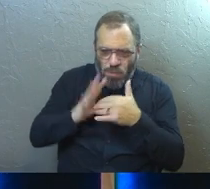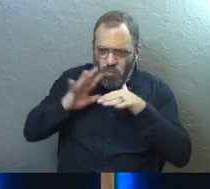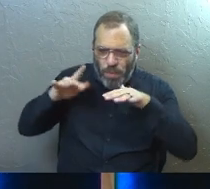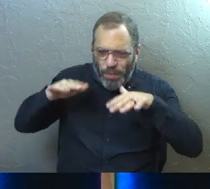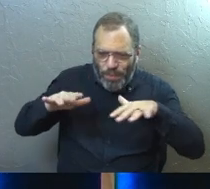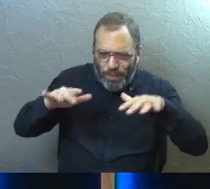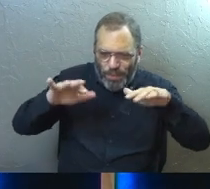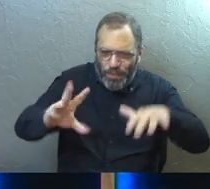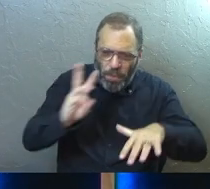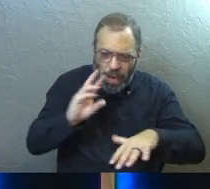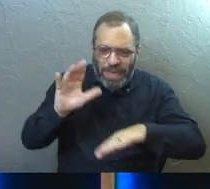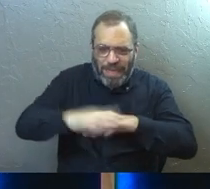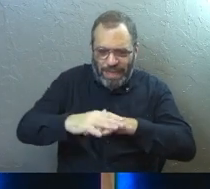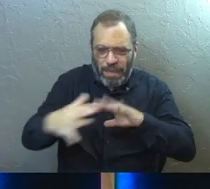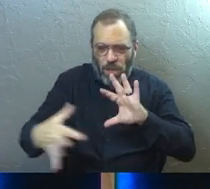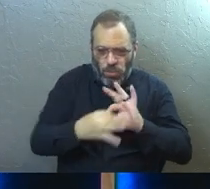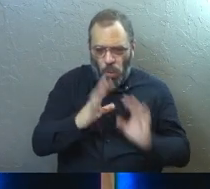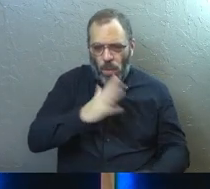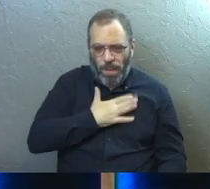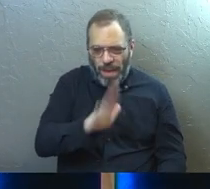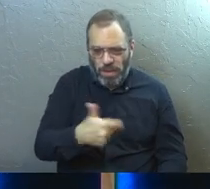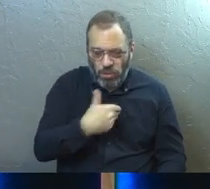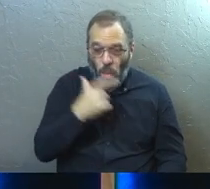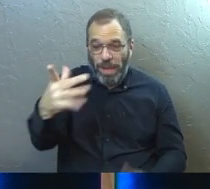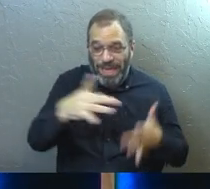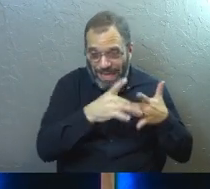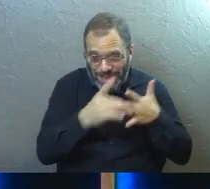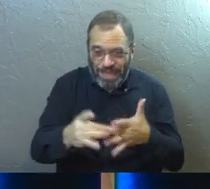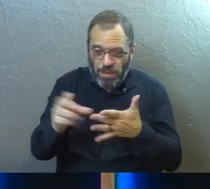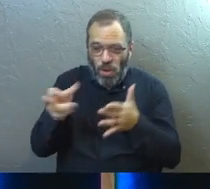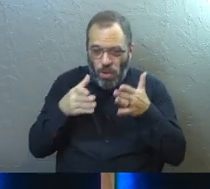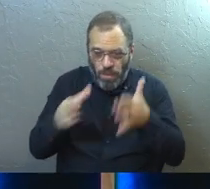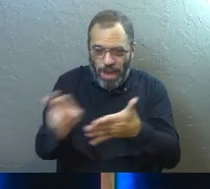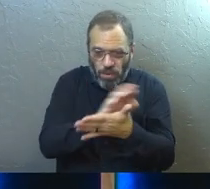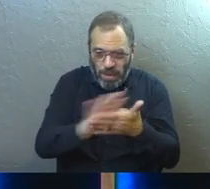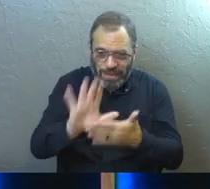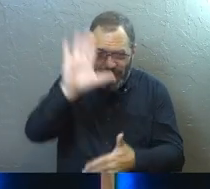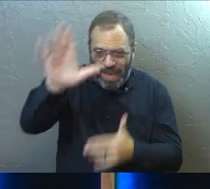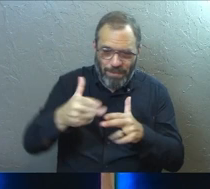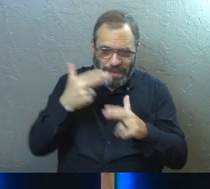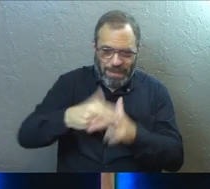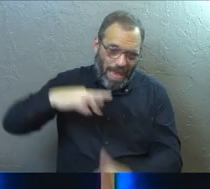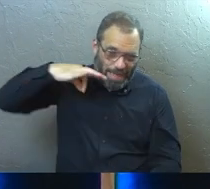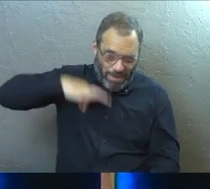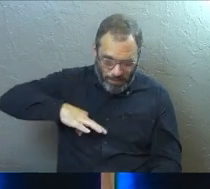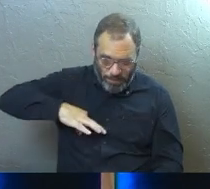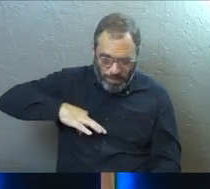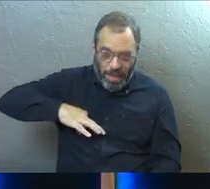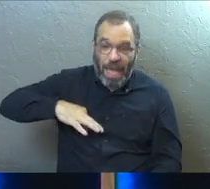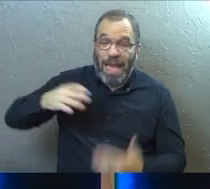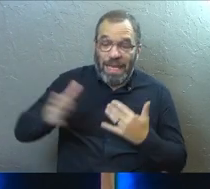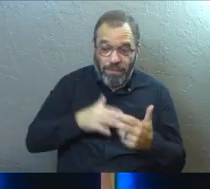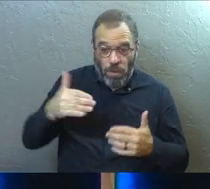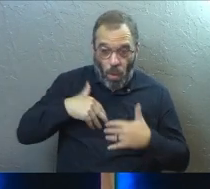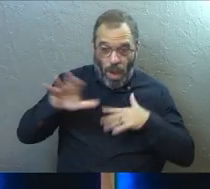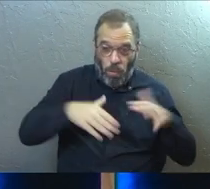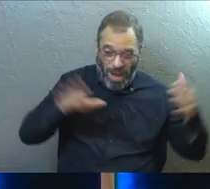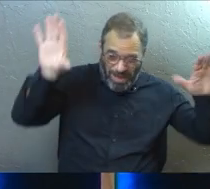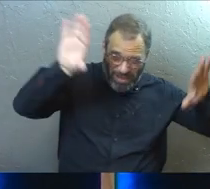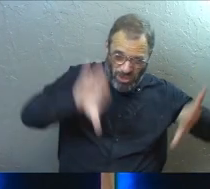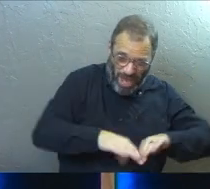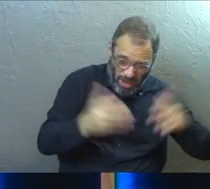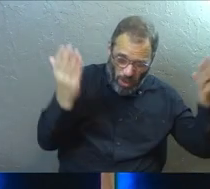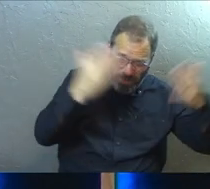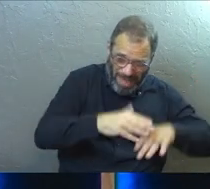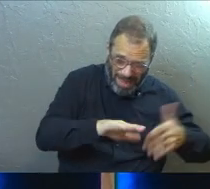still waters. He restores my soul. He leads me in paths of righteousness for his name's sake. Even though I walk through the